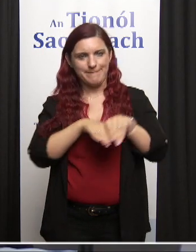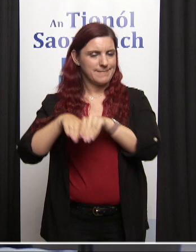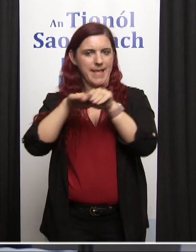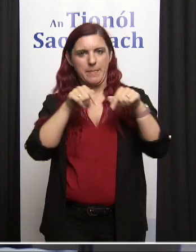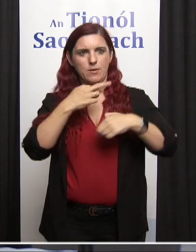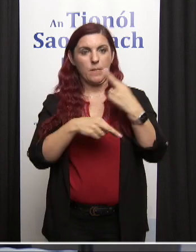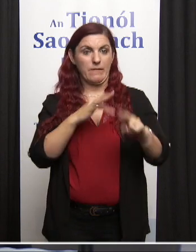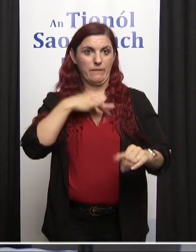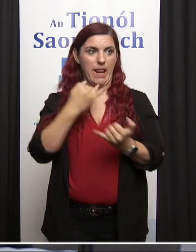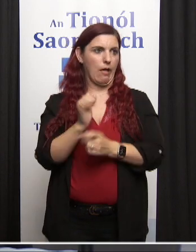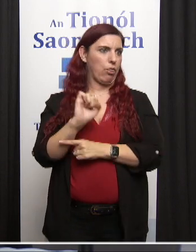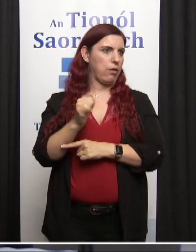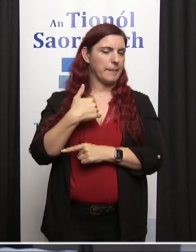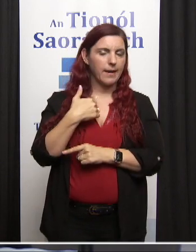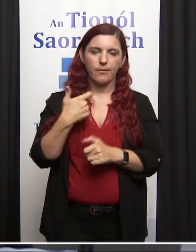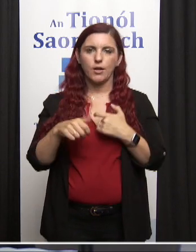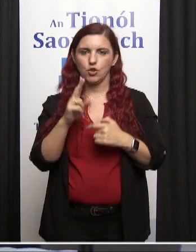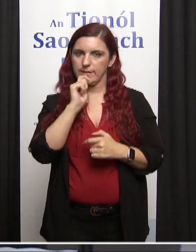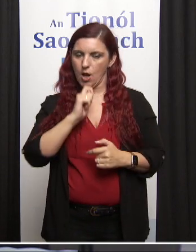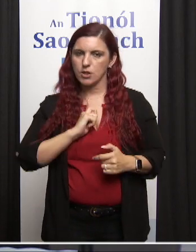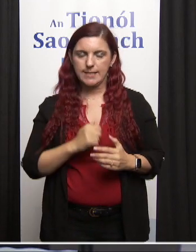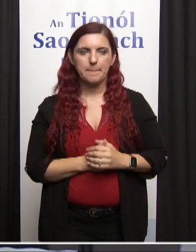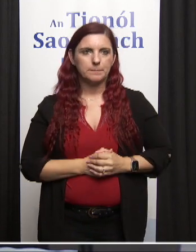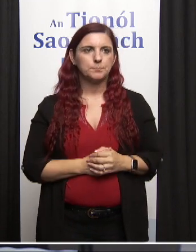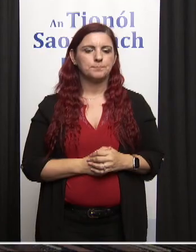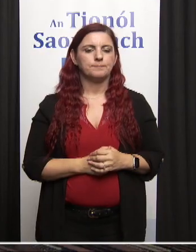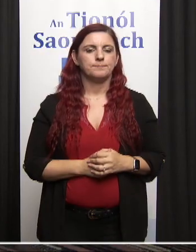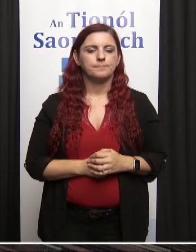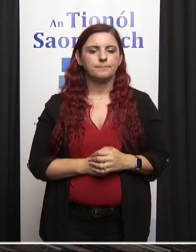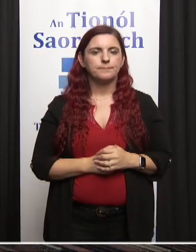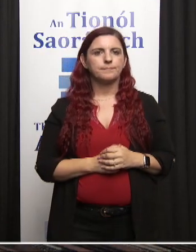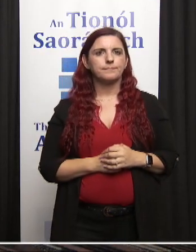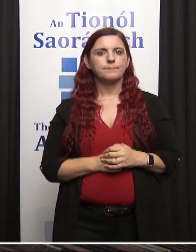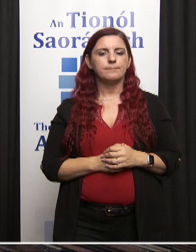your voice is not being heard, then you should tell us about it.